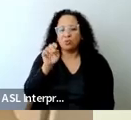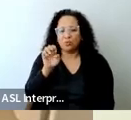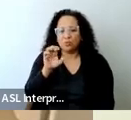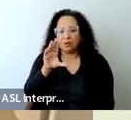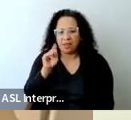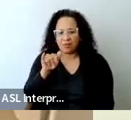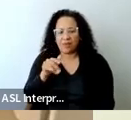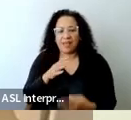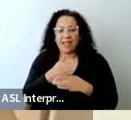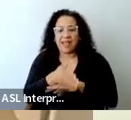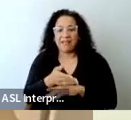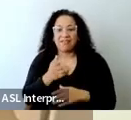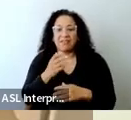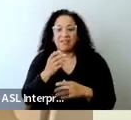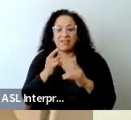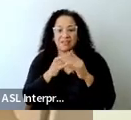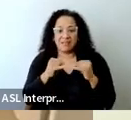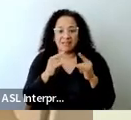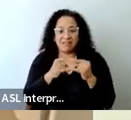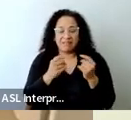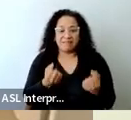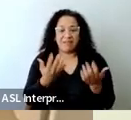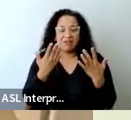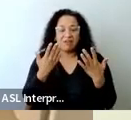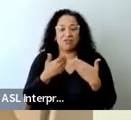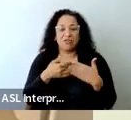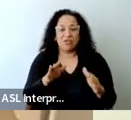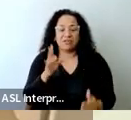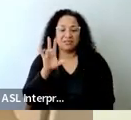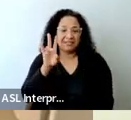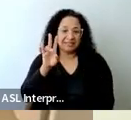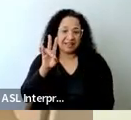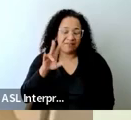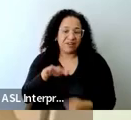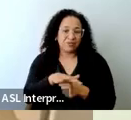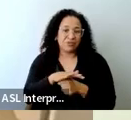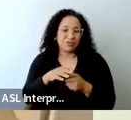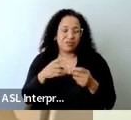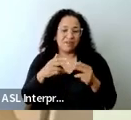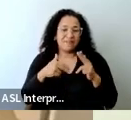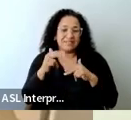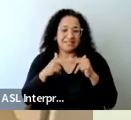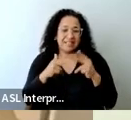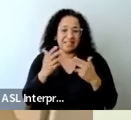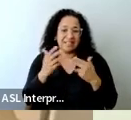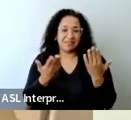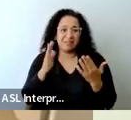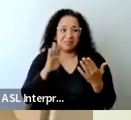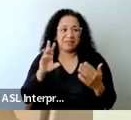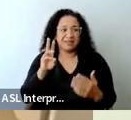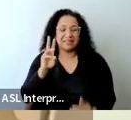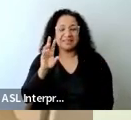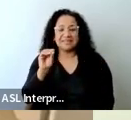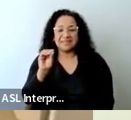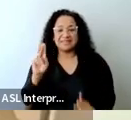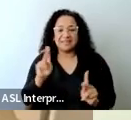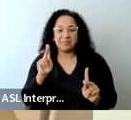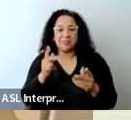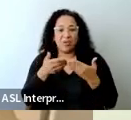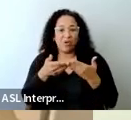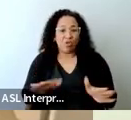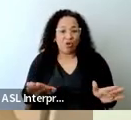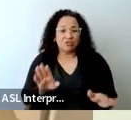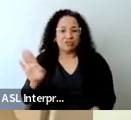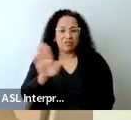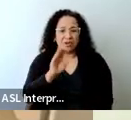after the campfire, we lost 7 residential facilities. So probably about 60 people lost